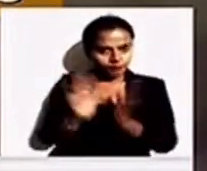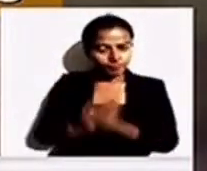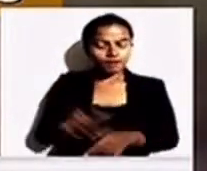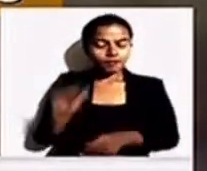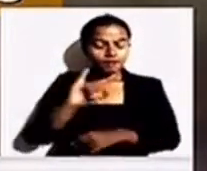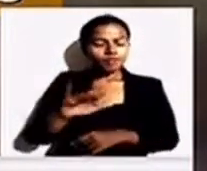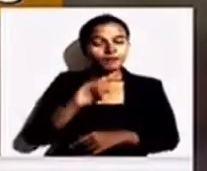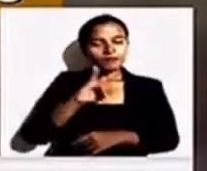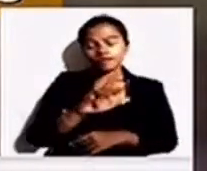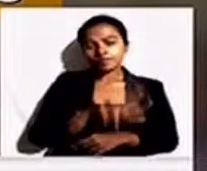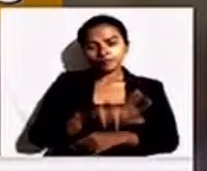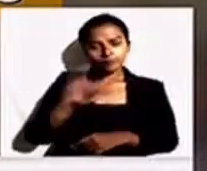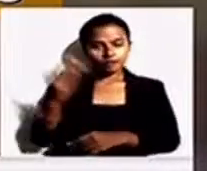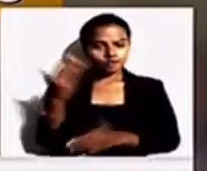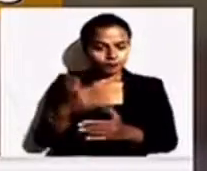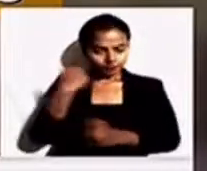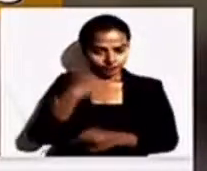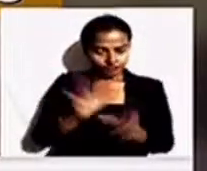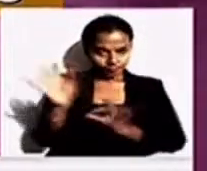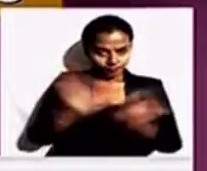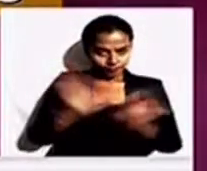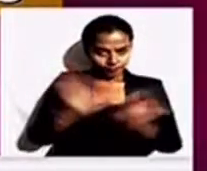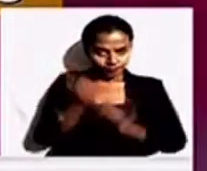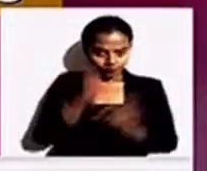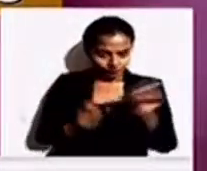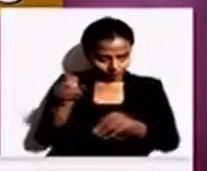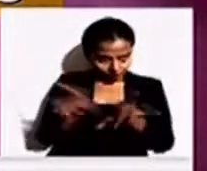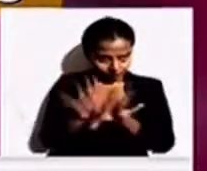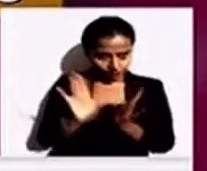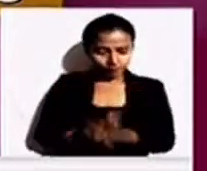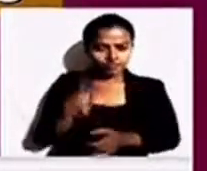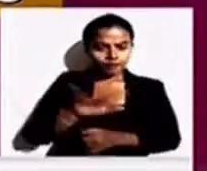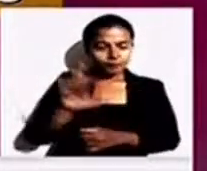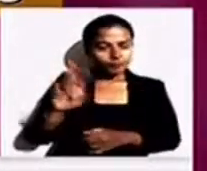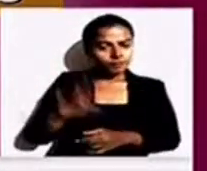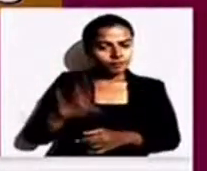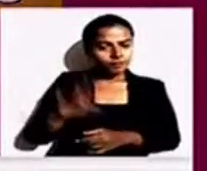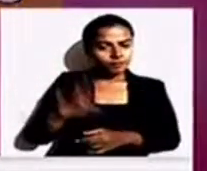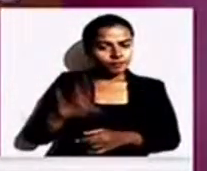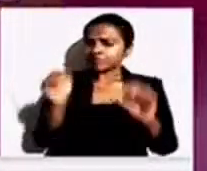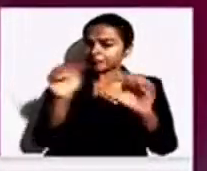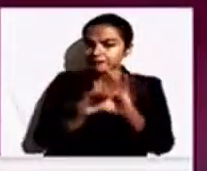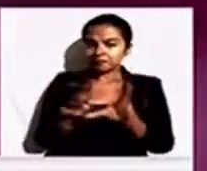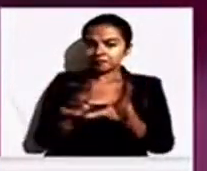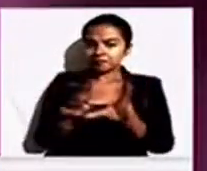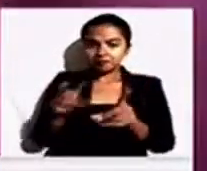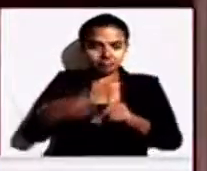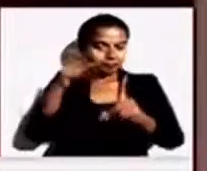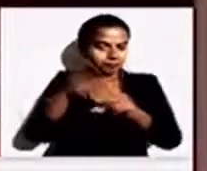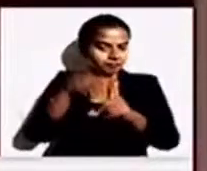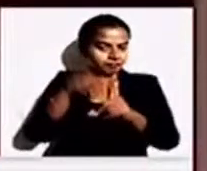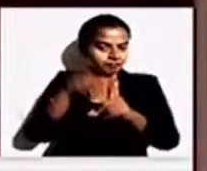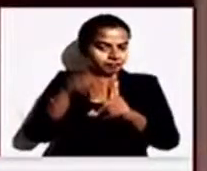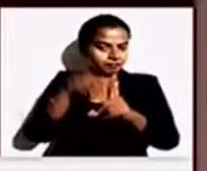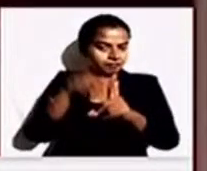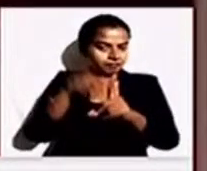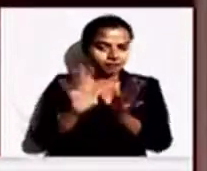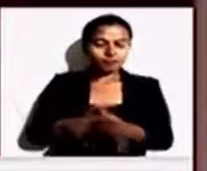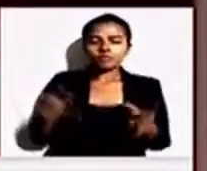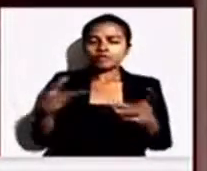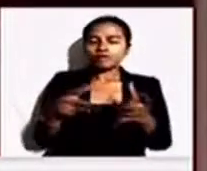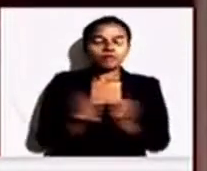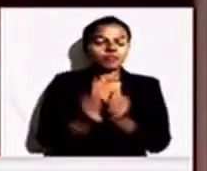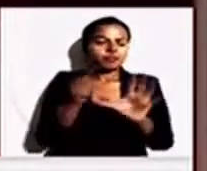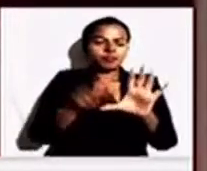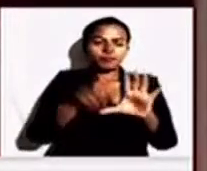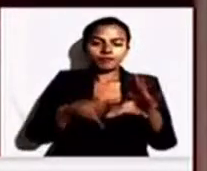aged between 20 to 24 are not engaged in any educational activity or vocational training.